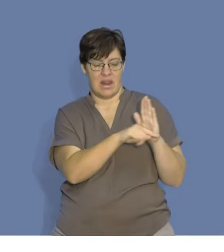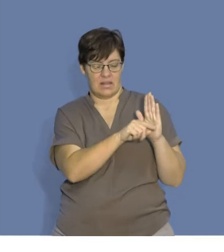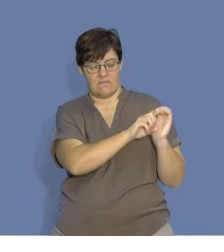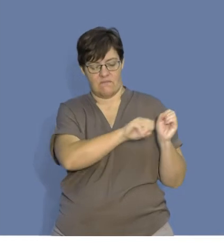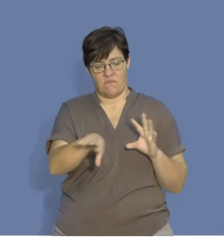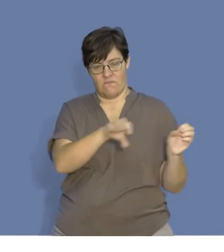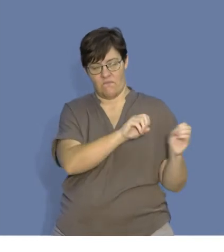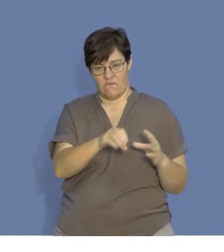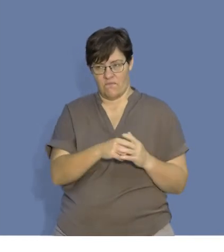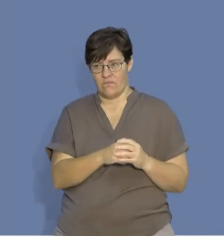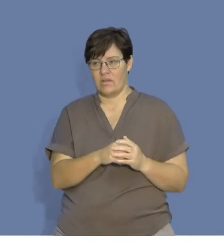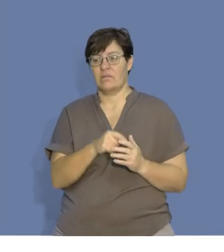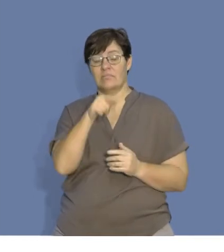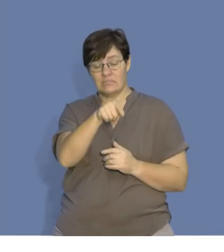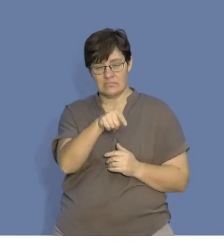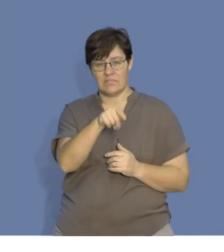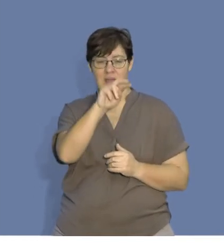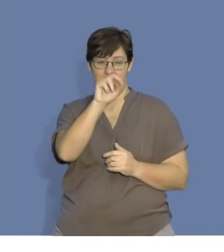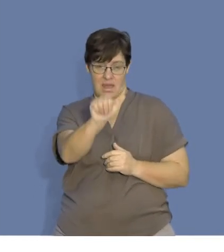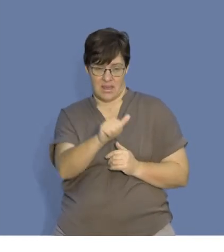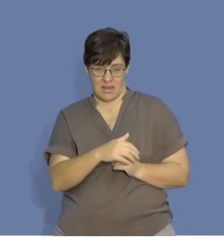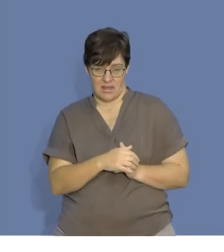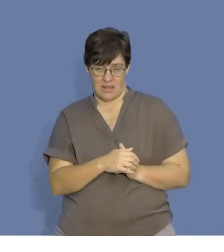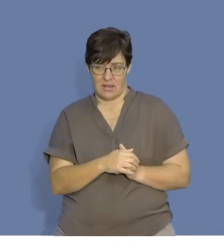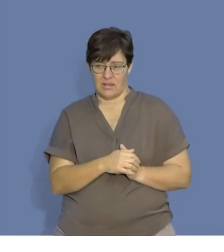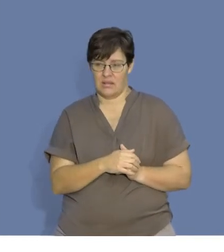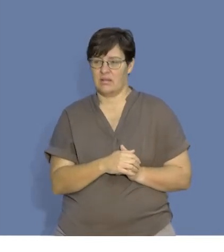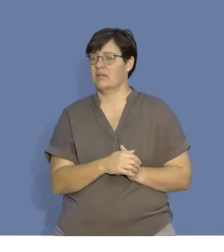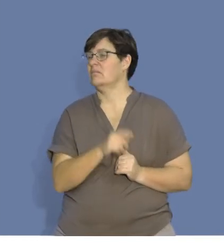electrons, and this is for sodium. Let's make this even smaller.